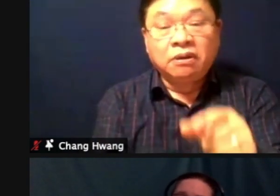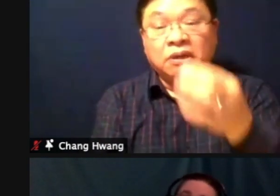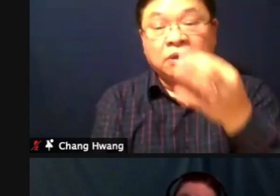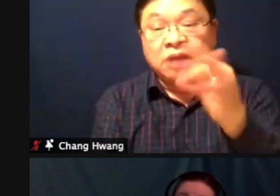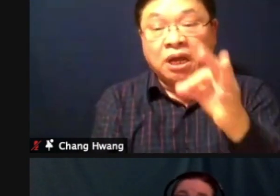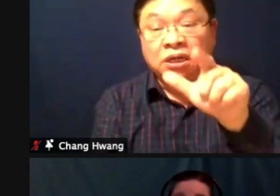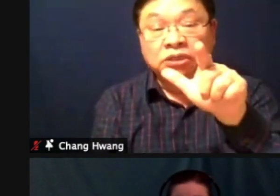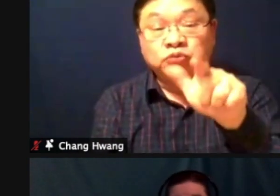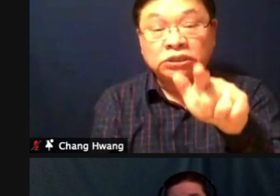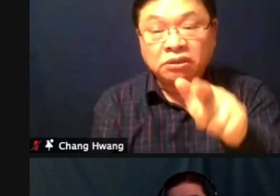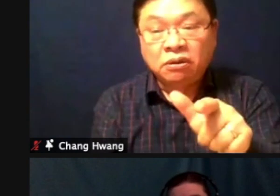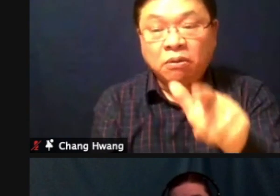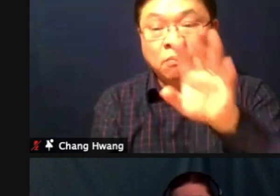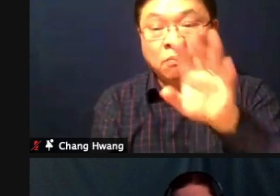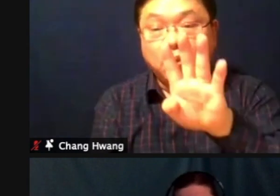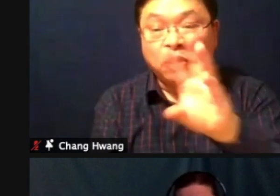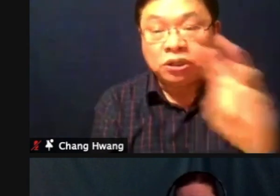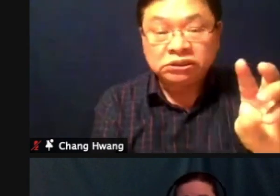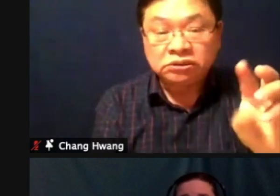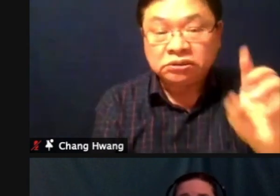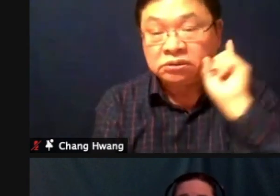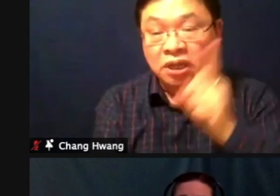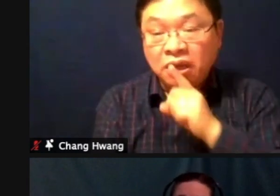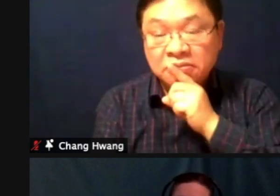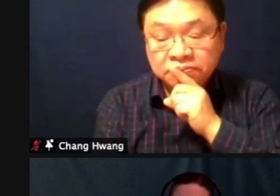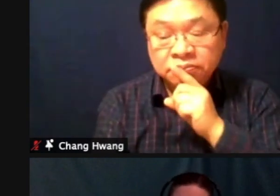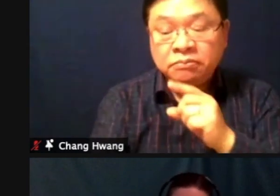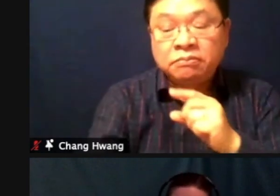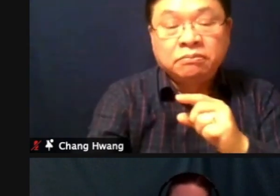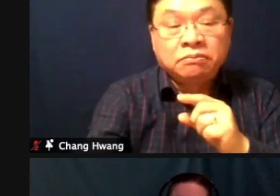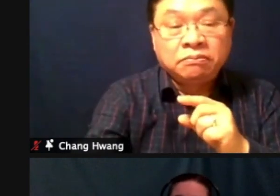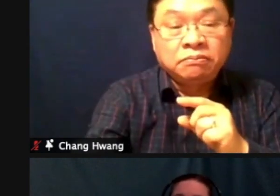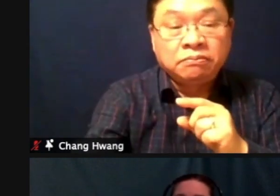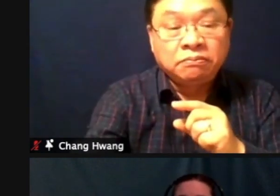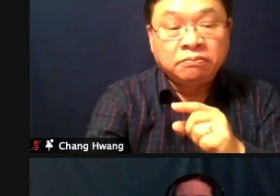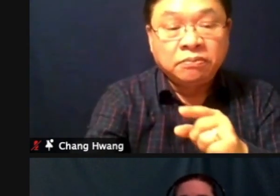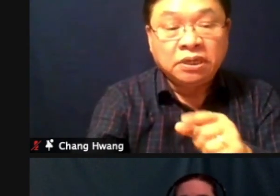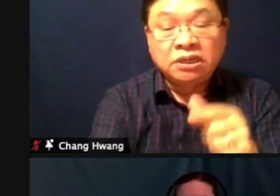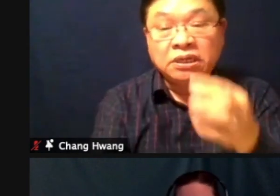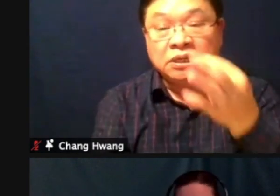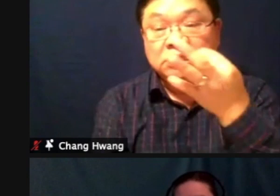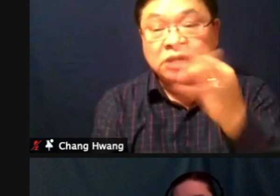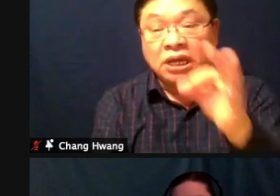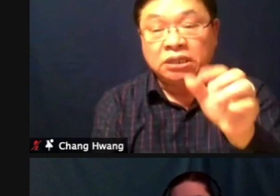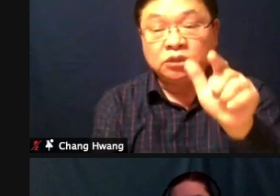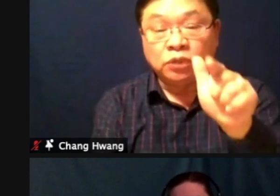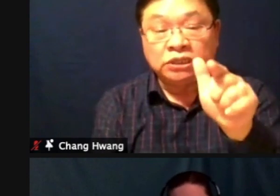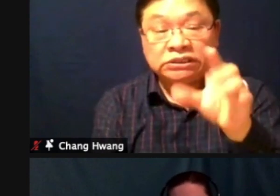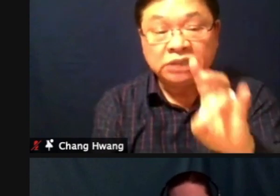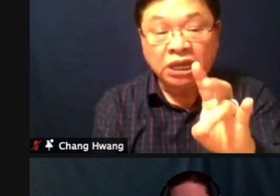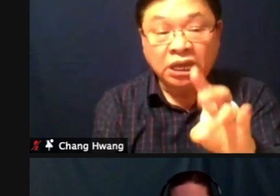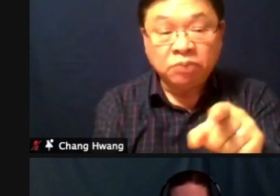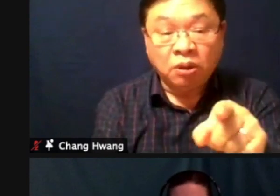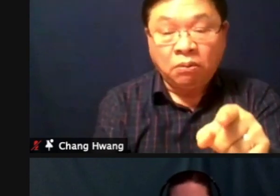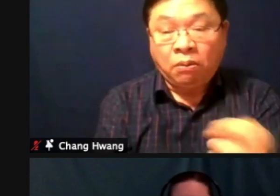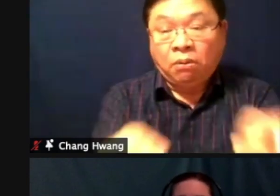and there were 11 students on record. By 1921, we have 46 deaf